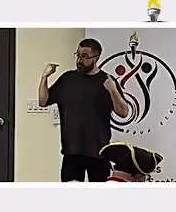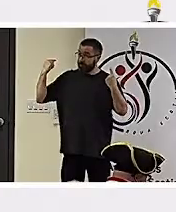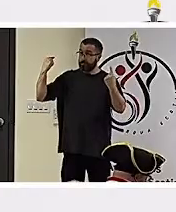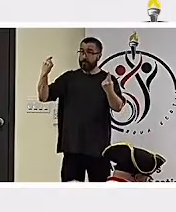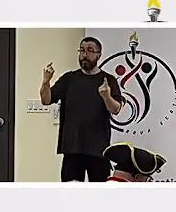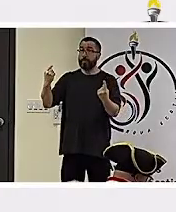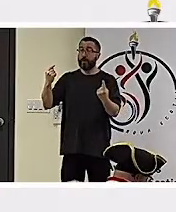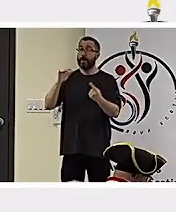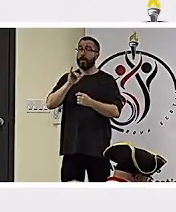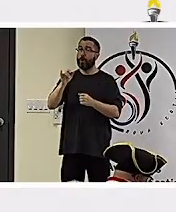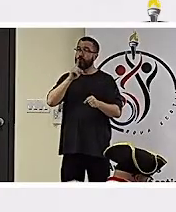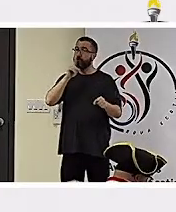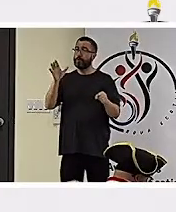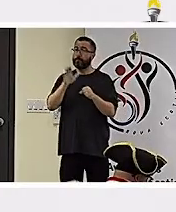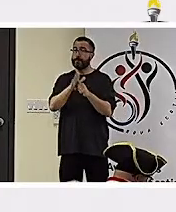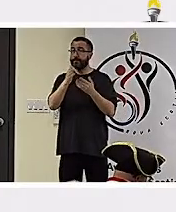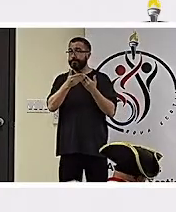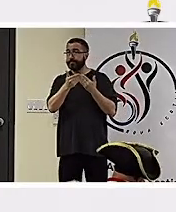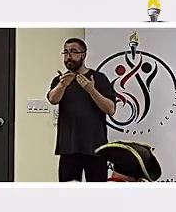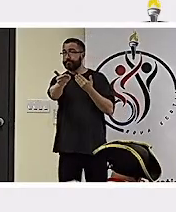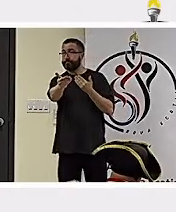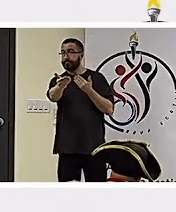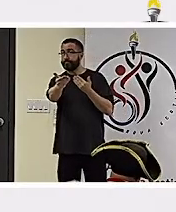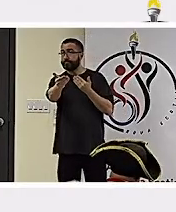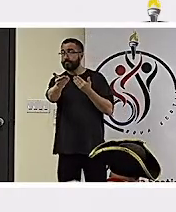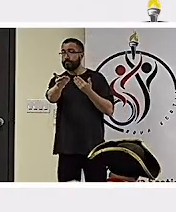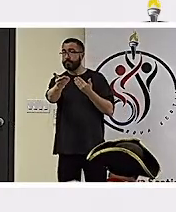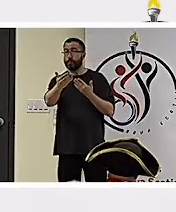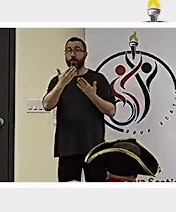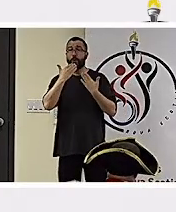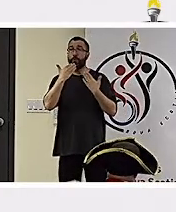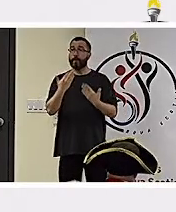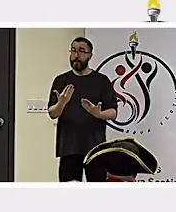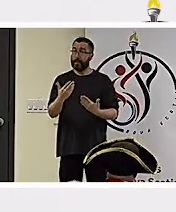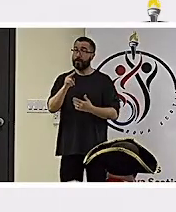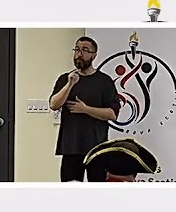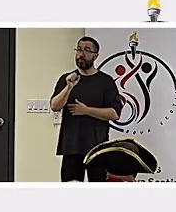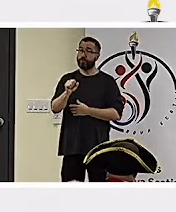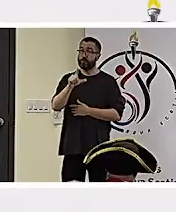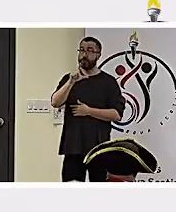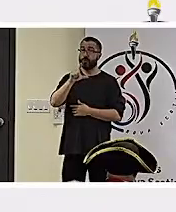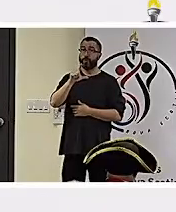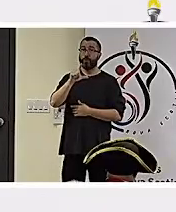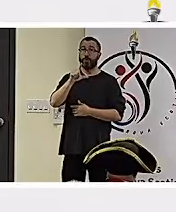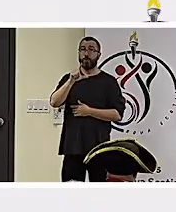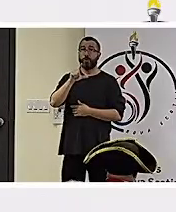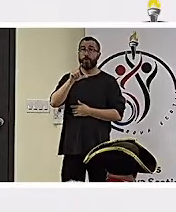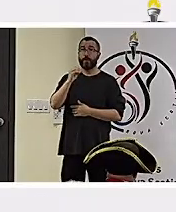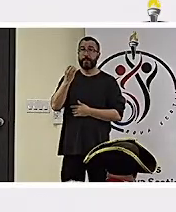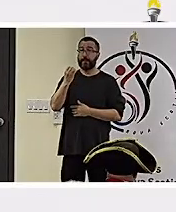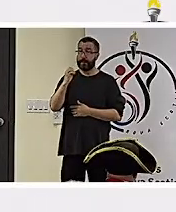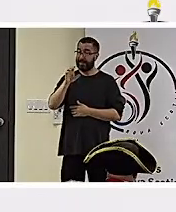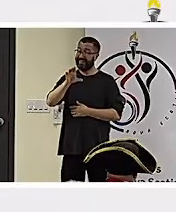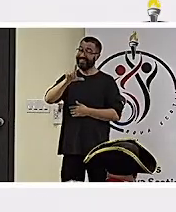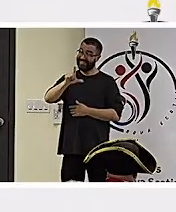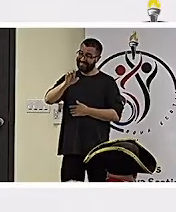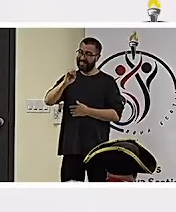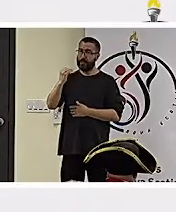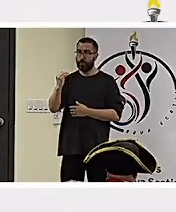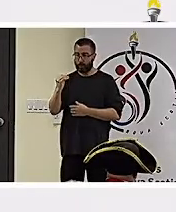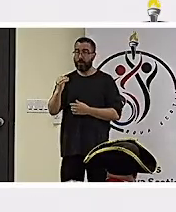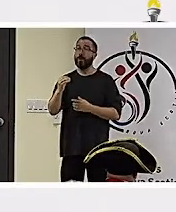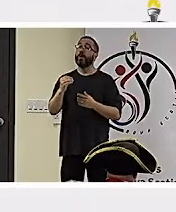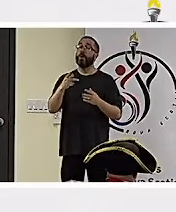also recommitting to the work ahead. I want to thank the Nova Scotia League of Equal Opportunities, Prescott